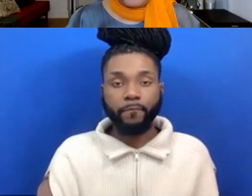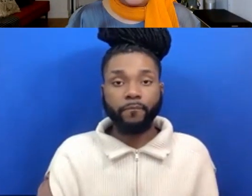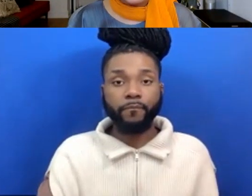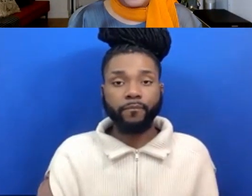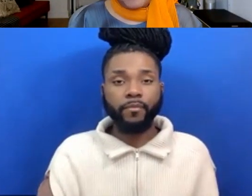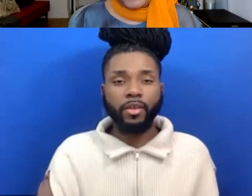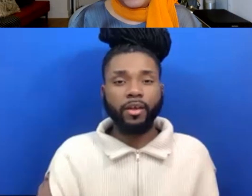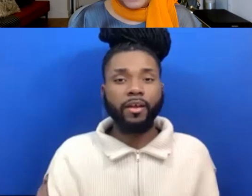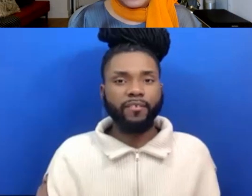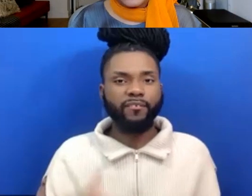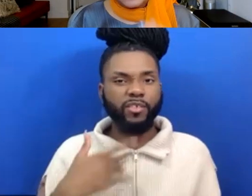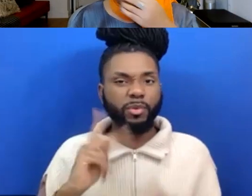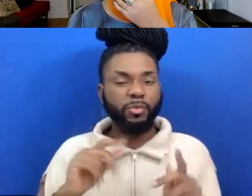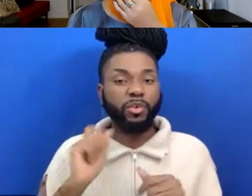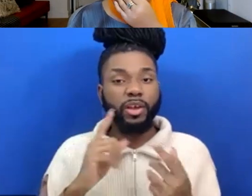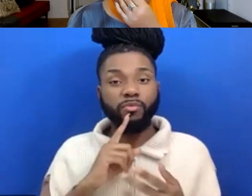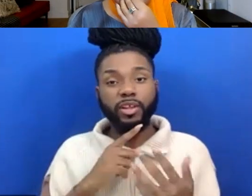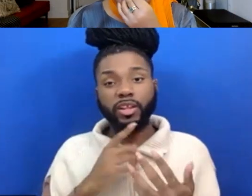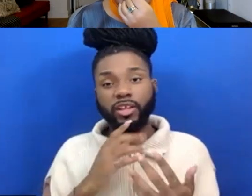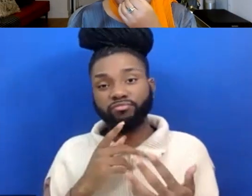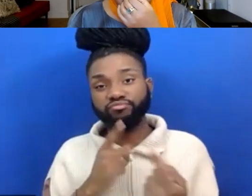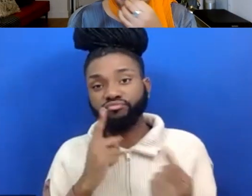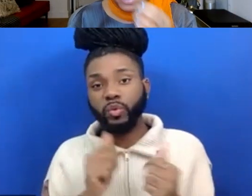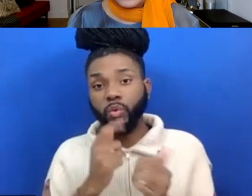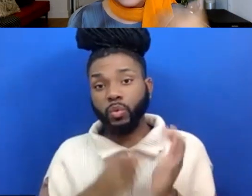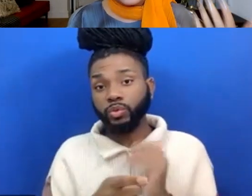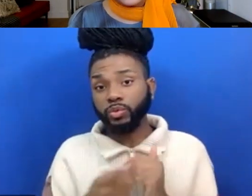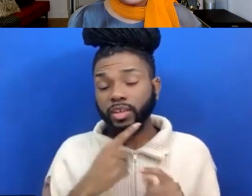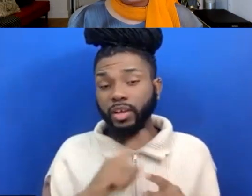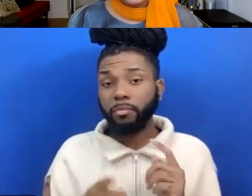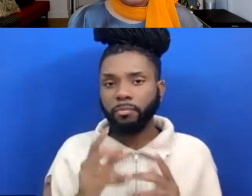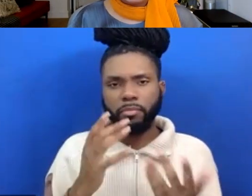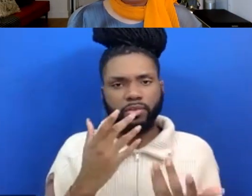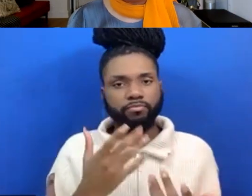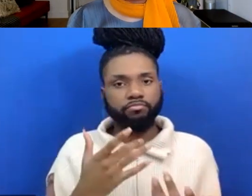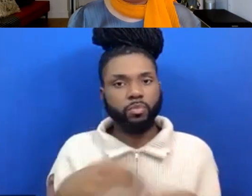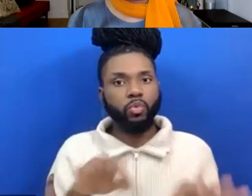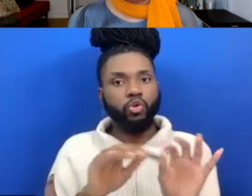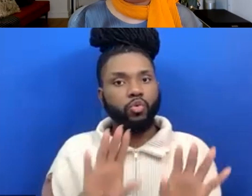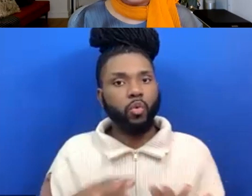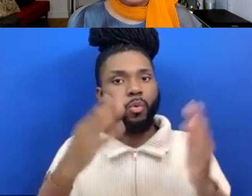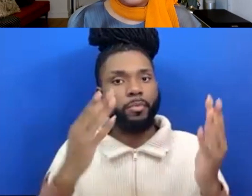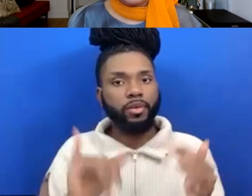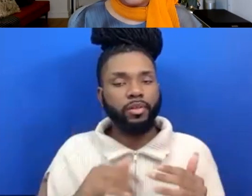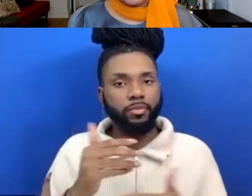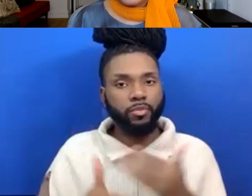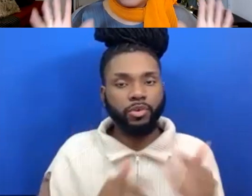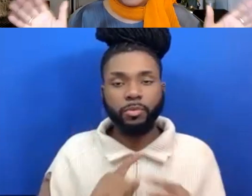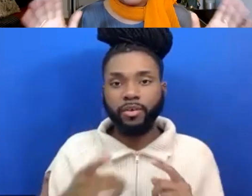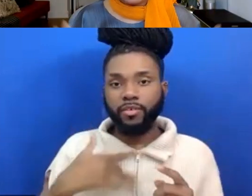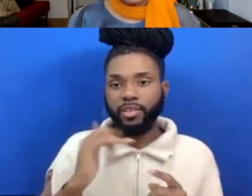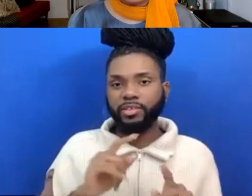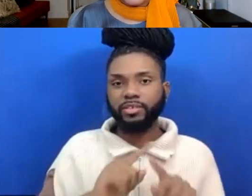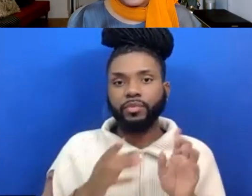think you open it up, right, for that. And I think that's really important. And I think that becomes a different way of engaging these works